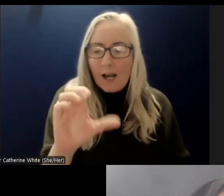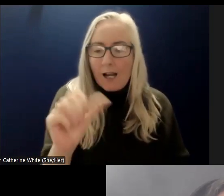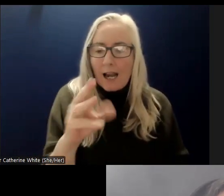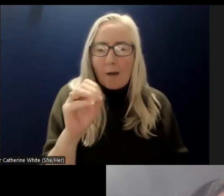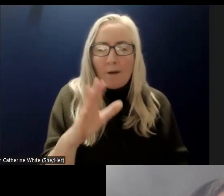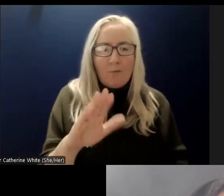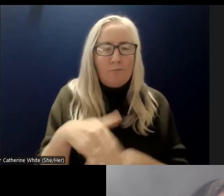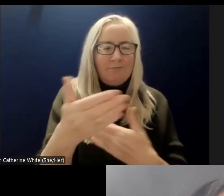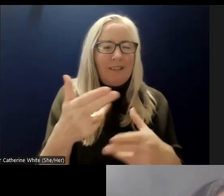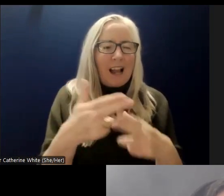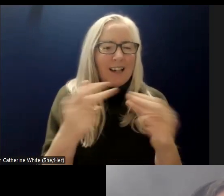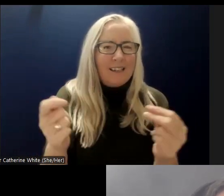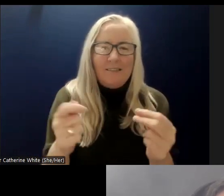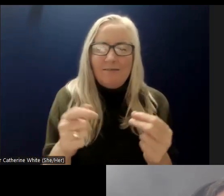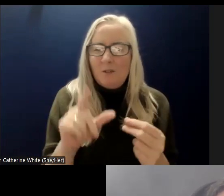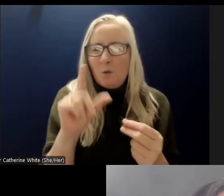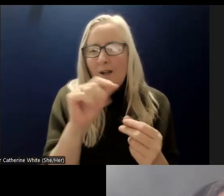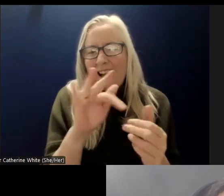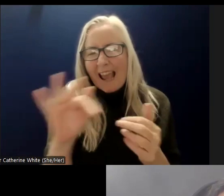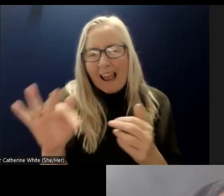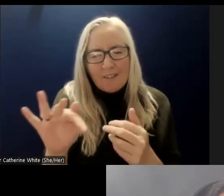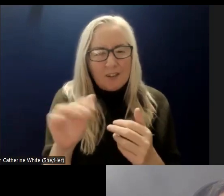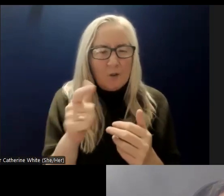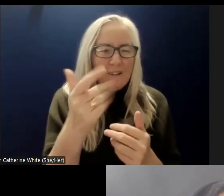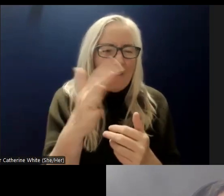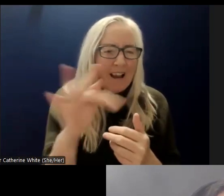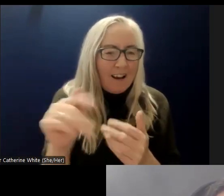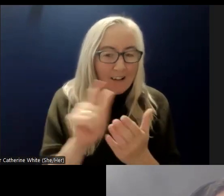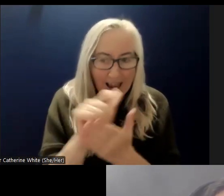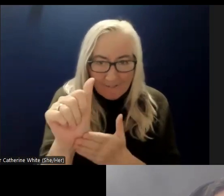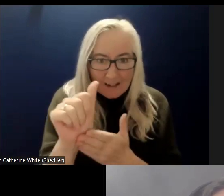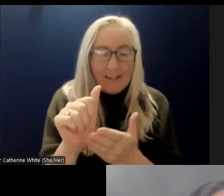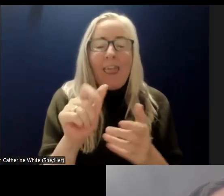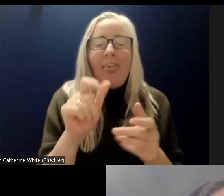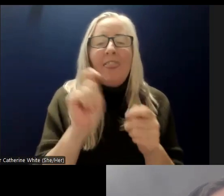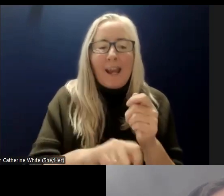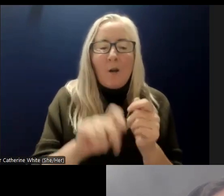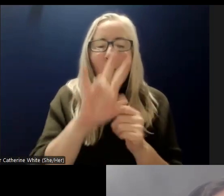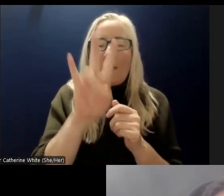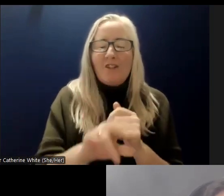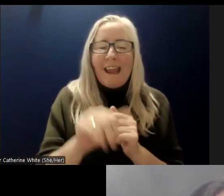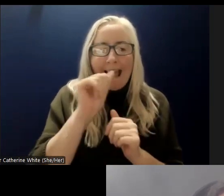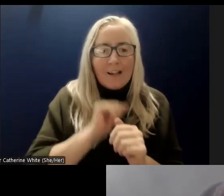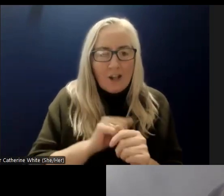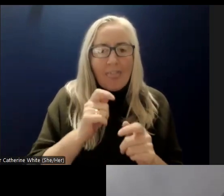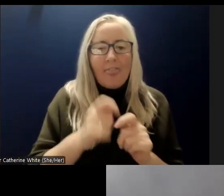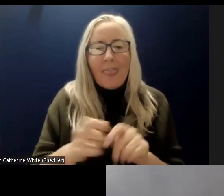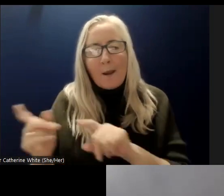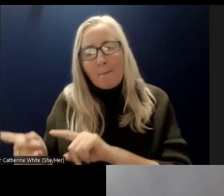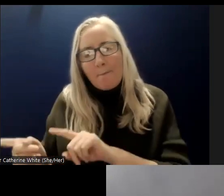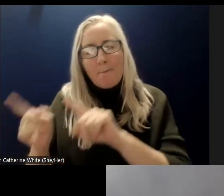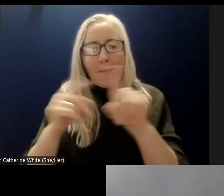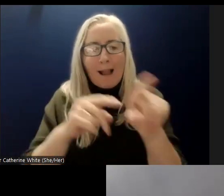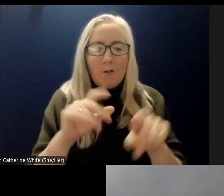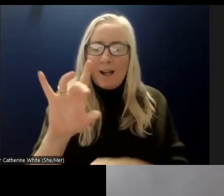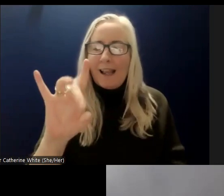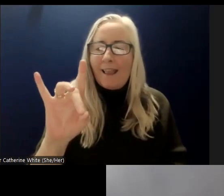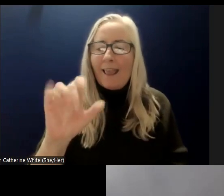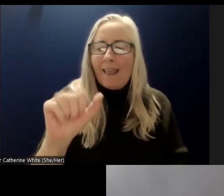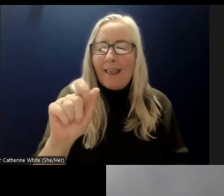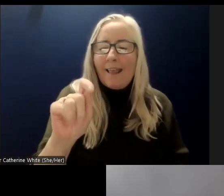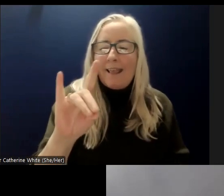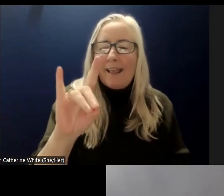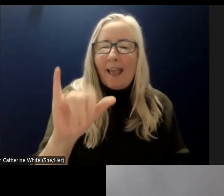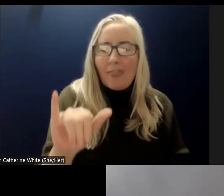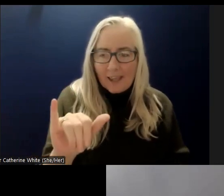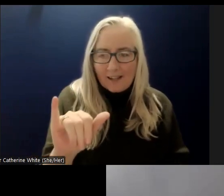about 25 past 11. Then we'll have questions and answers. And then I'm going to hand you back to Kathy, you'll